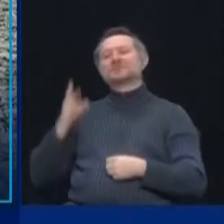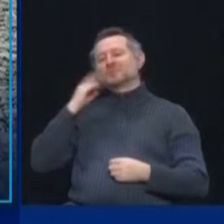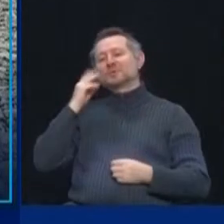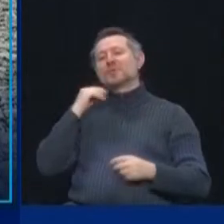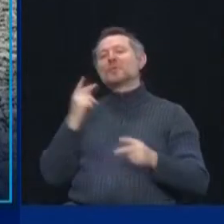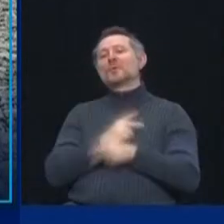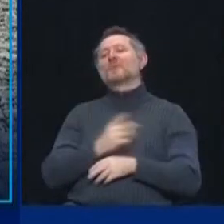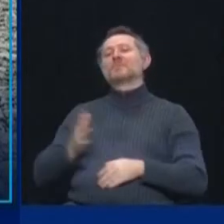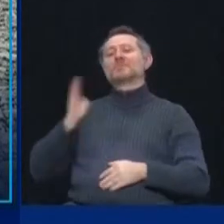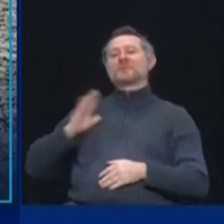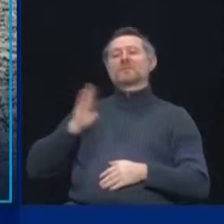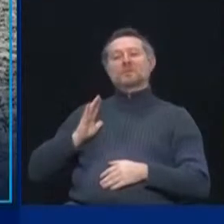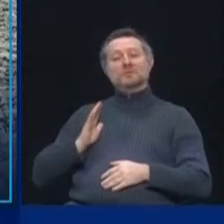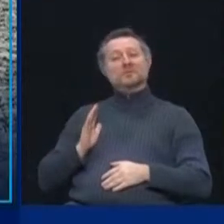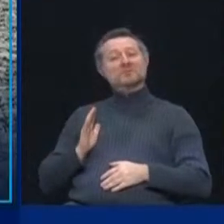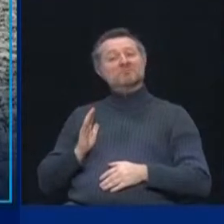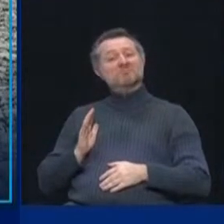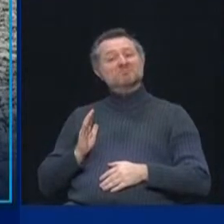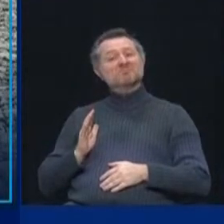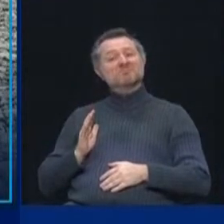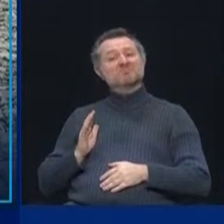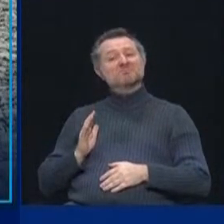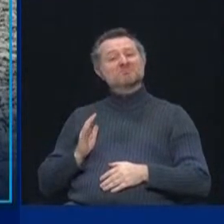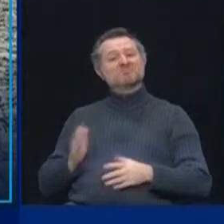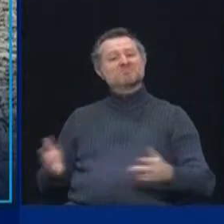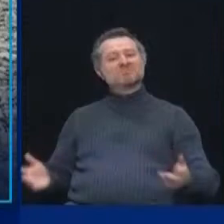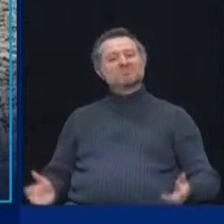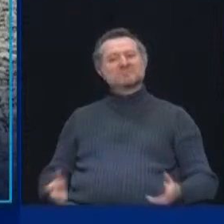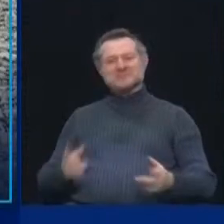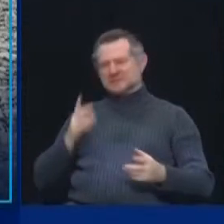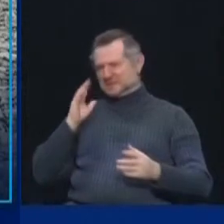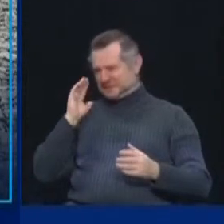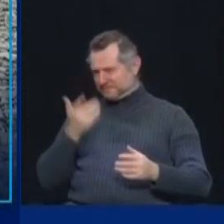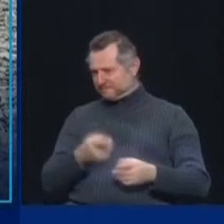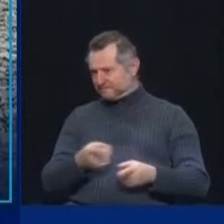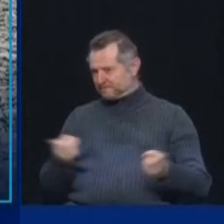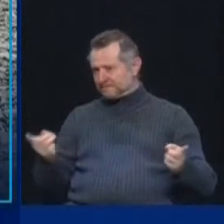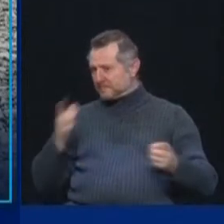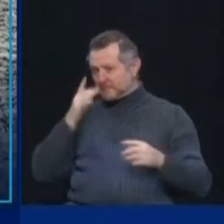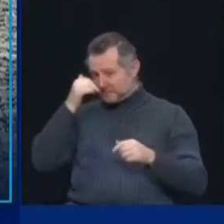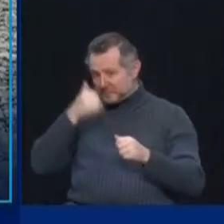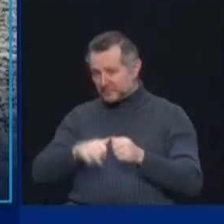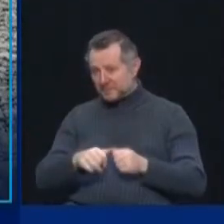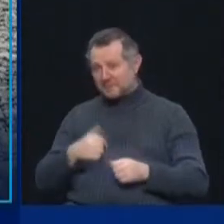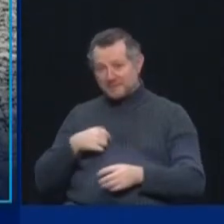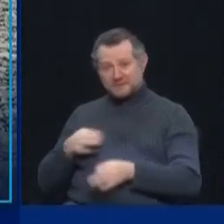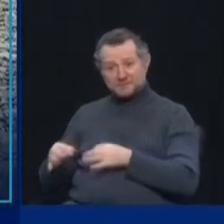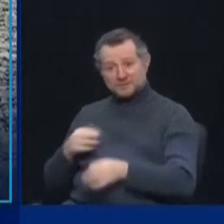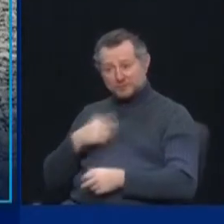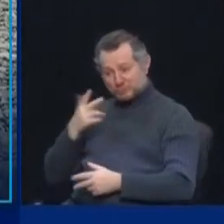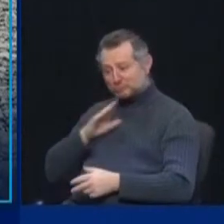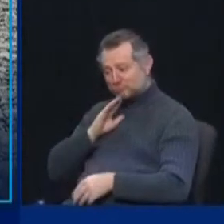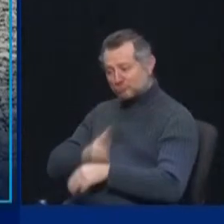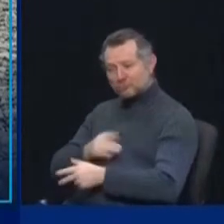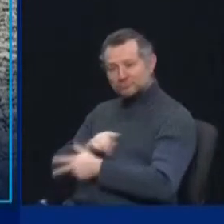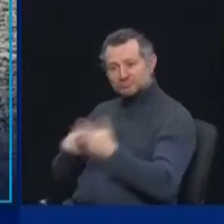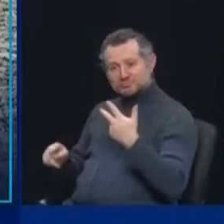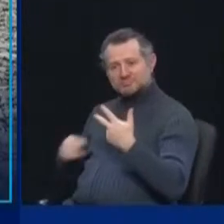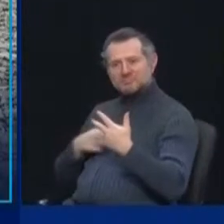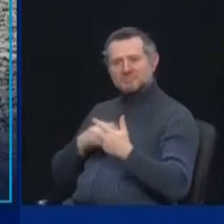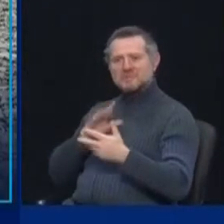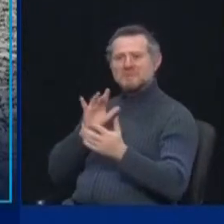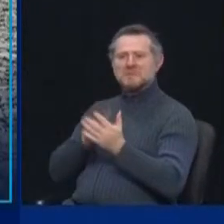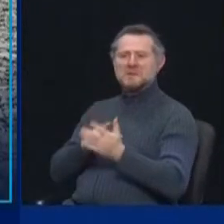friends. People don't even remember. I'm trying to explain to my daughters who are in their mid-20s, so